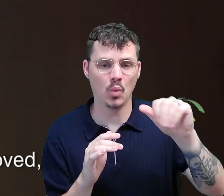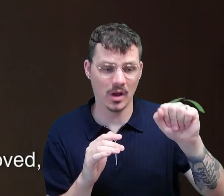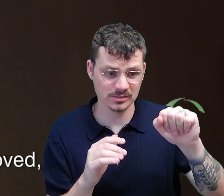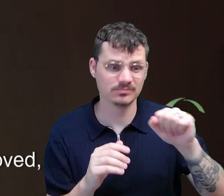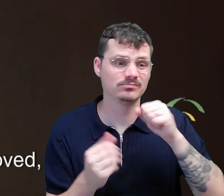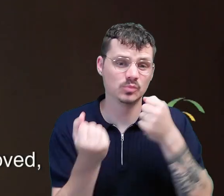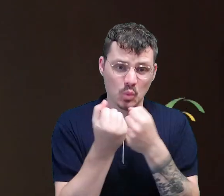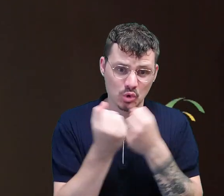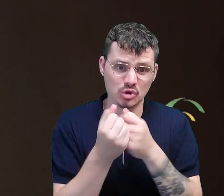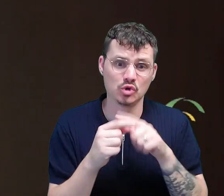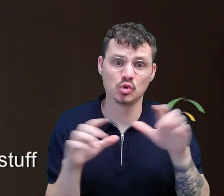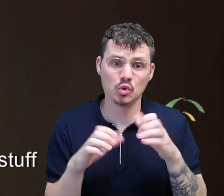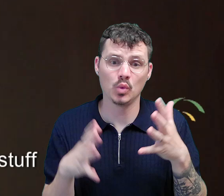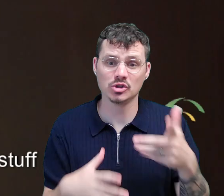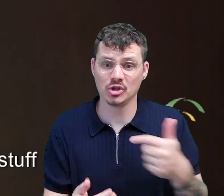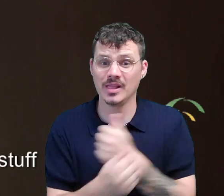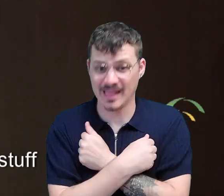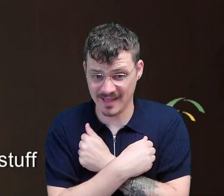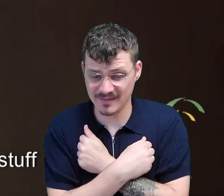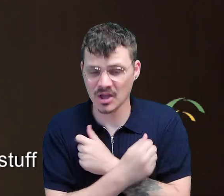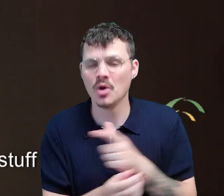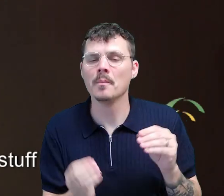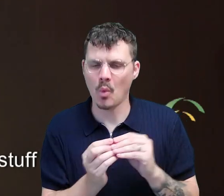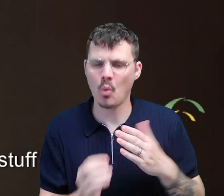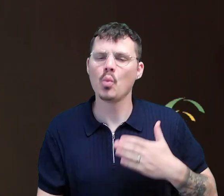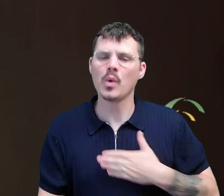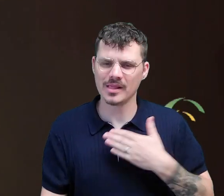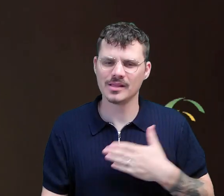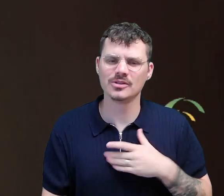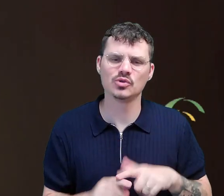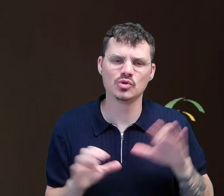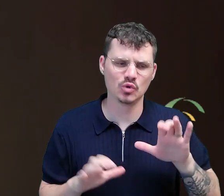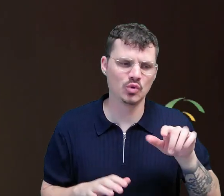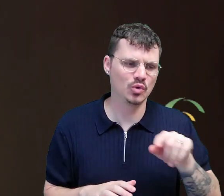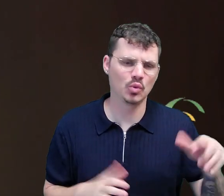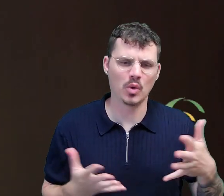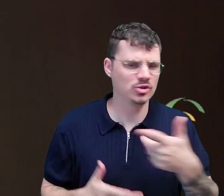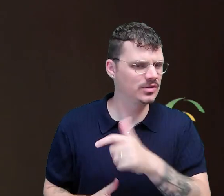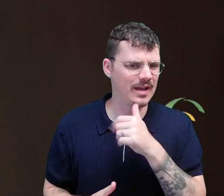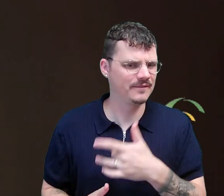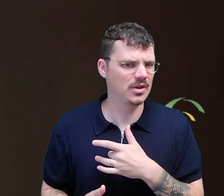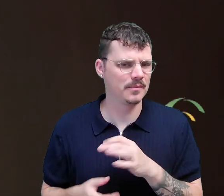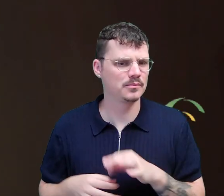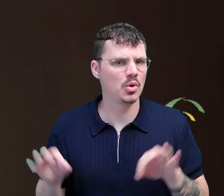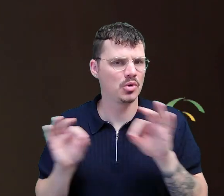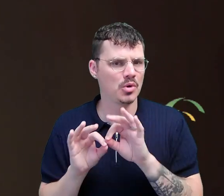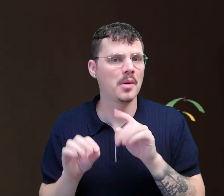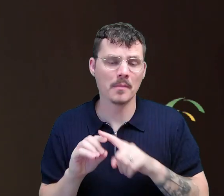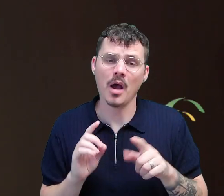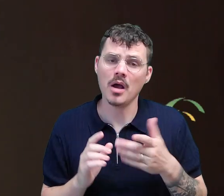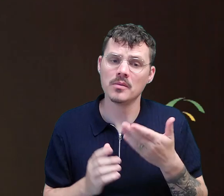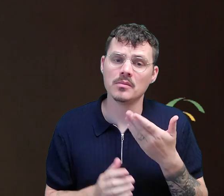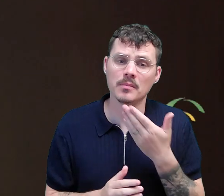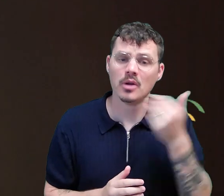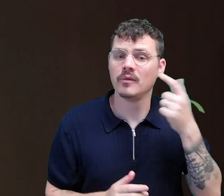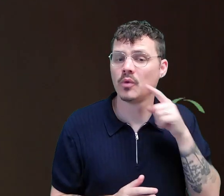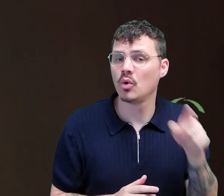do what she loved, she was much more willing to do the stuff that wasn't that important, probably in her best